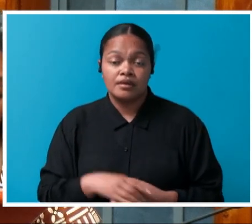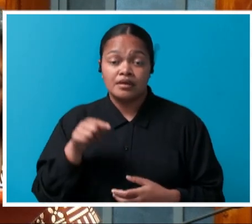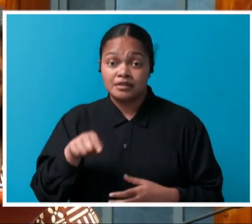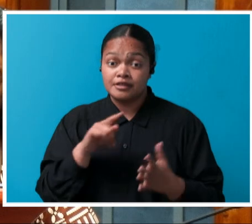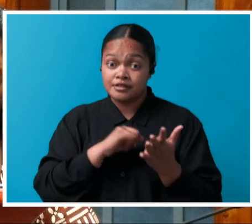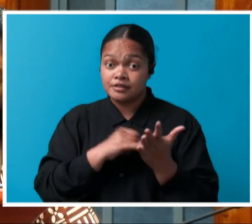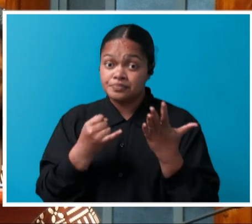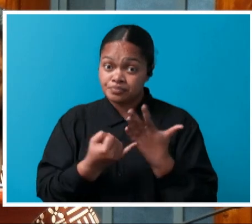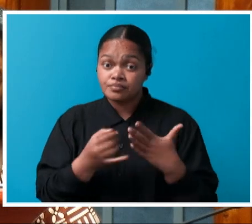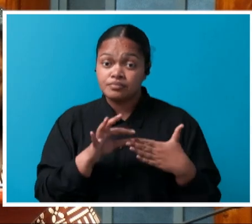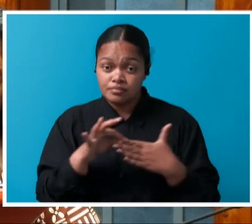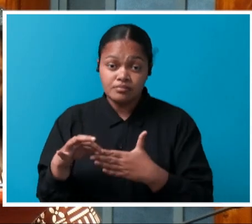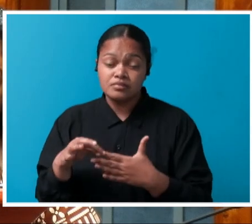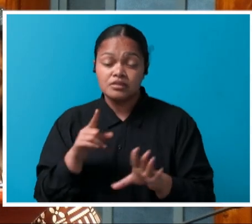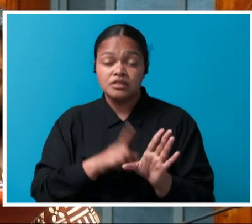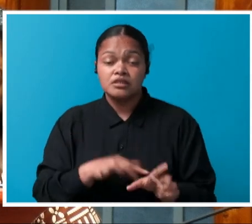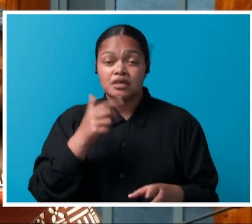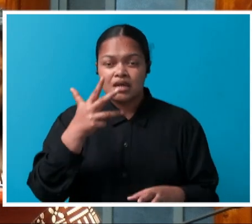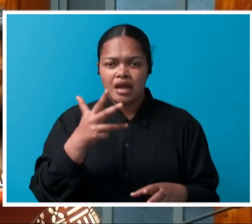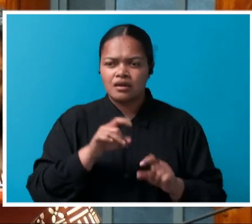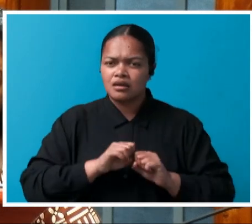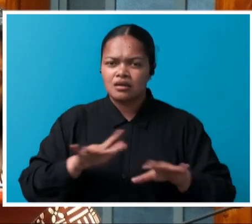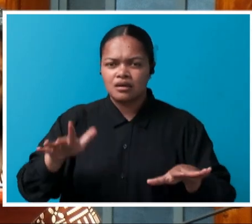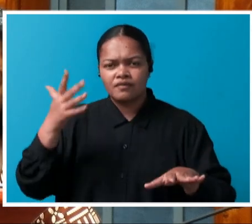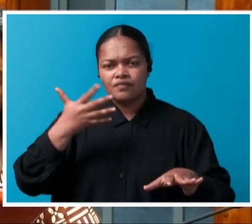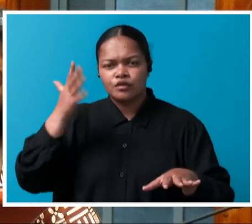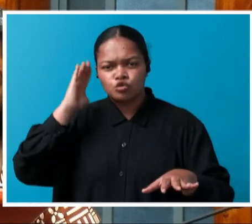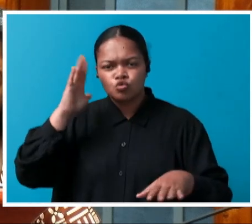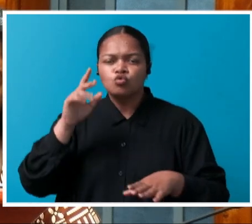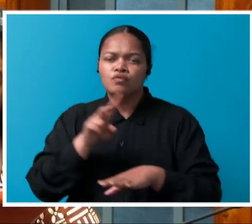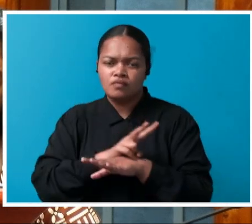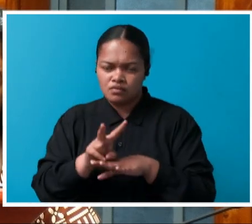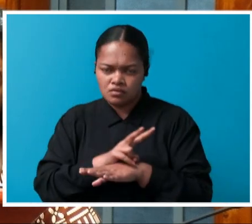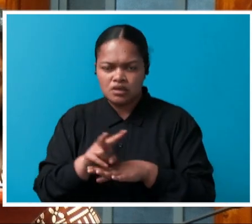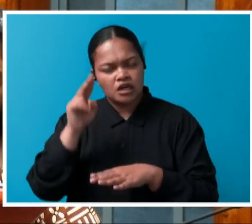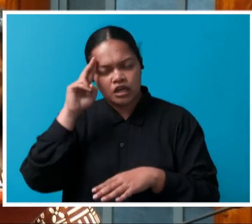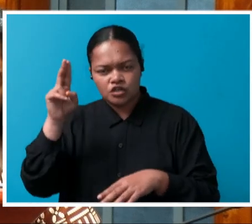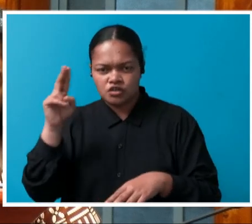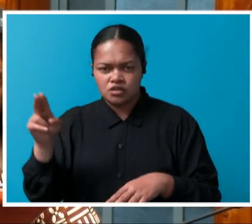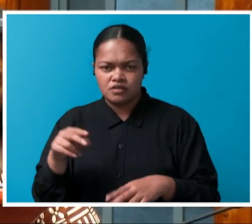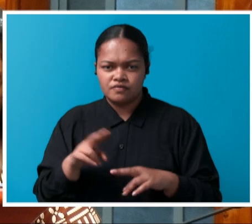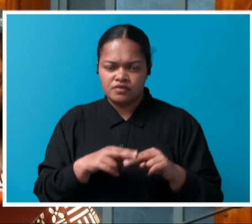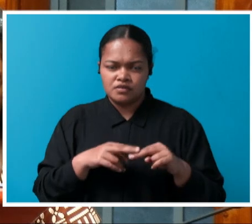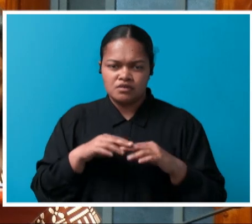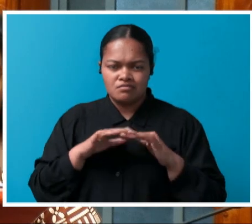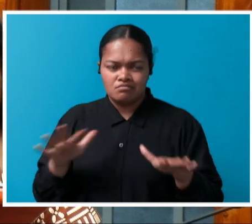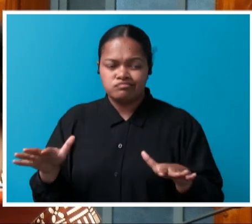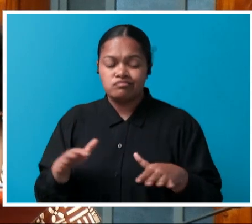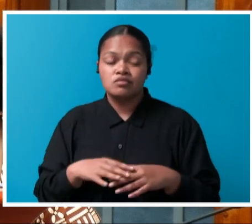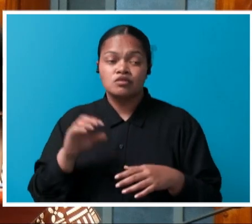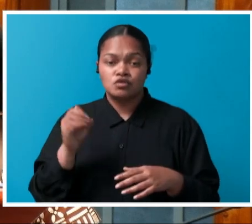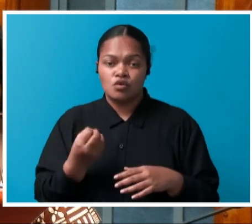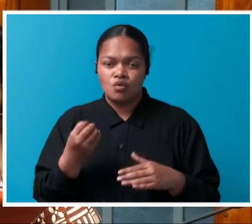been piloted in Year 9 across 15 schools with vocational centers nationwide. The new subject being offered is